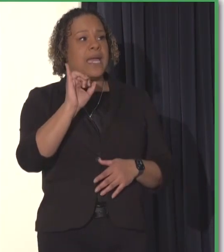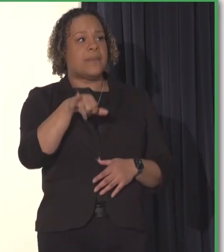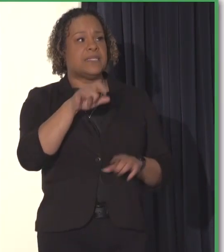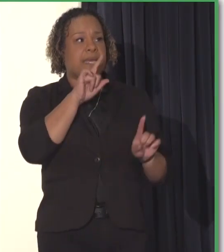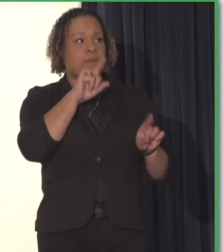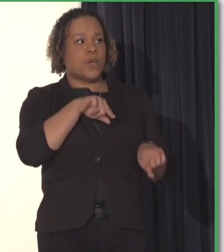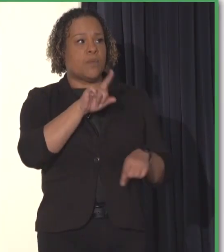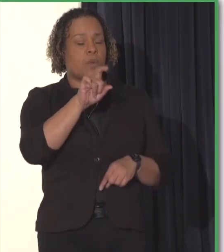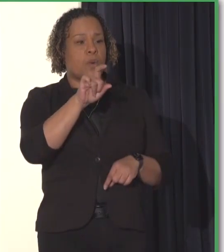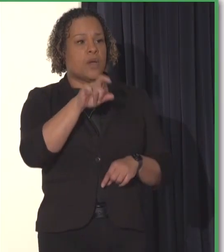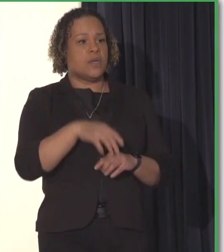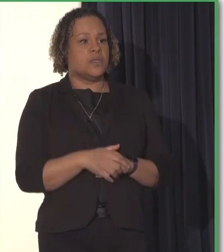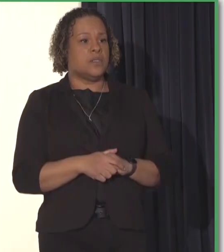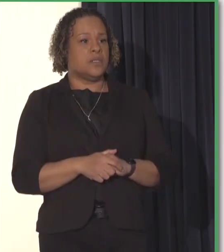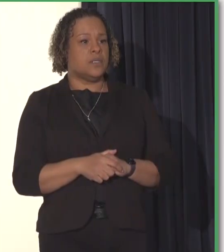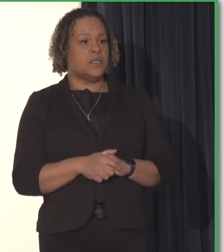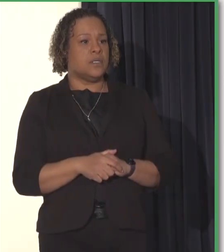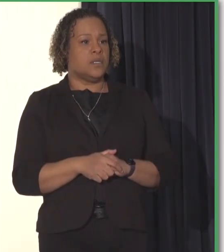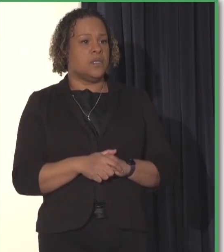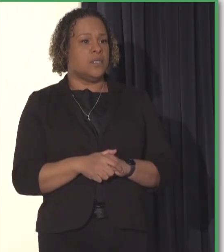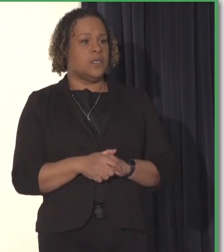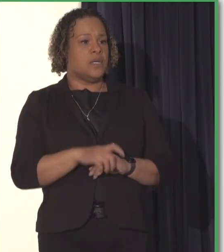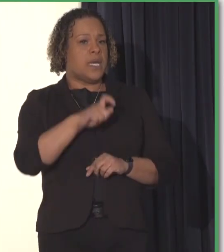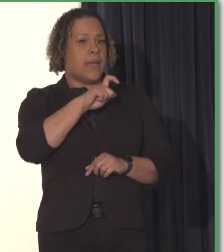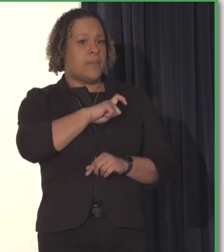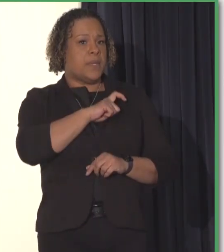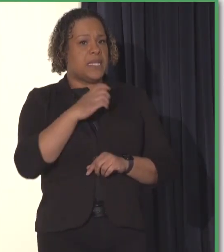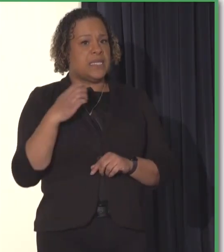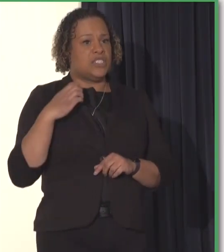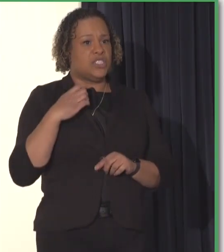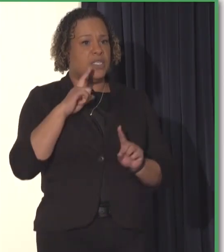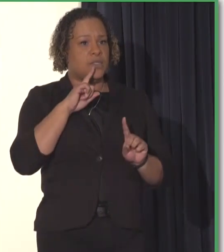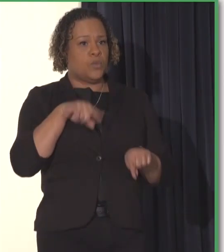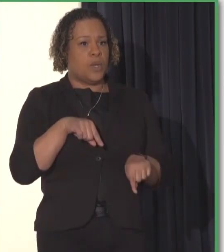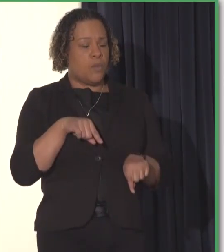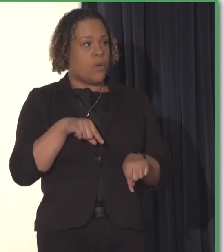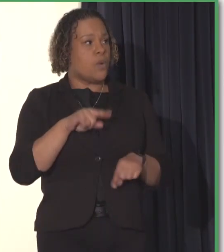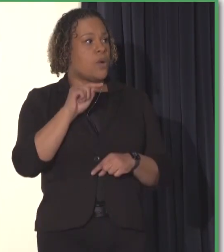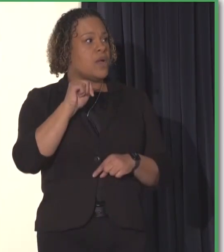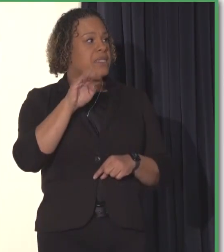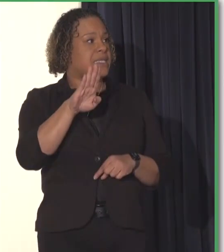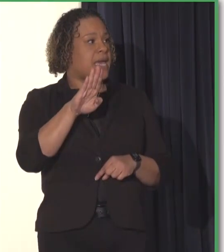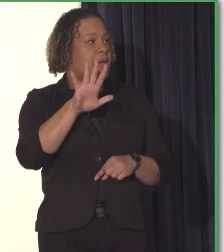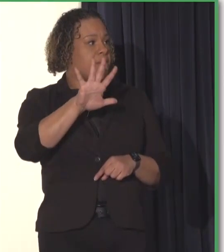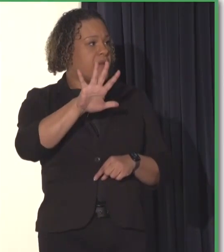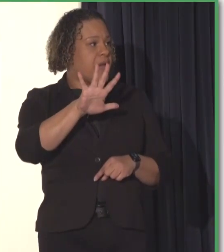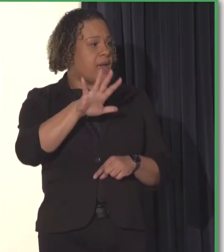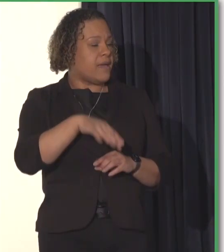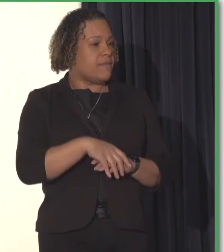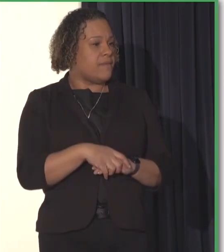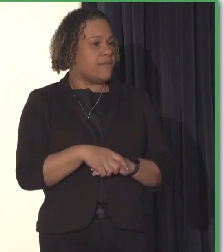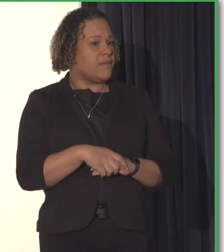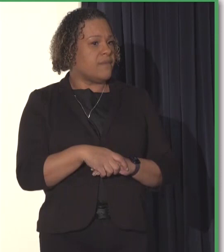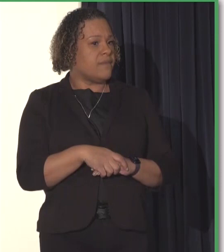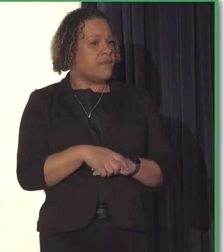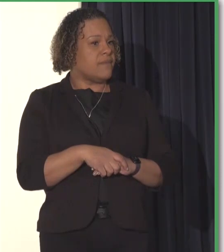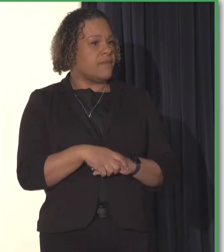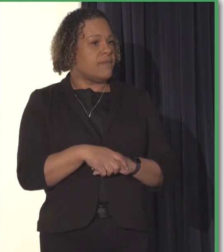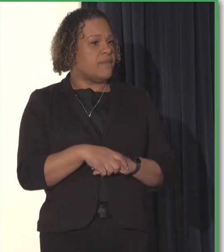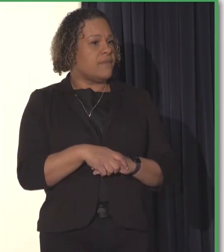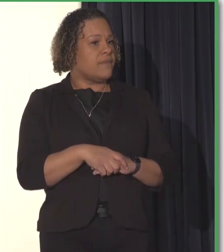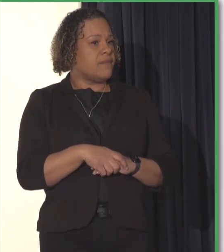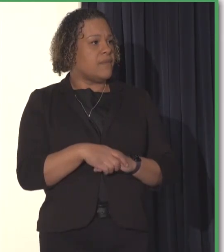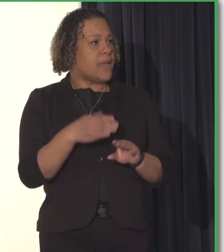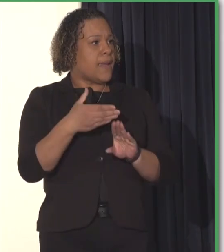I'm sorry, sir. It's on the police chief's report, which is tab Okay. 5. 5? Should be